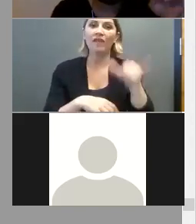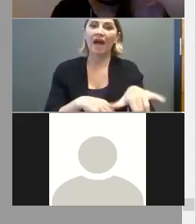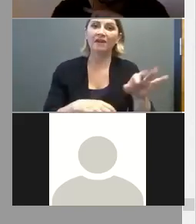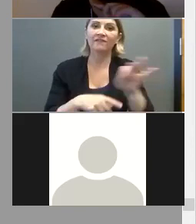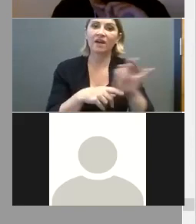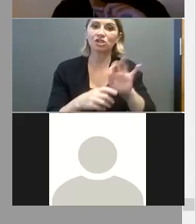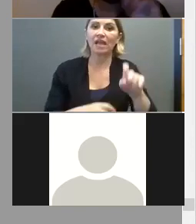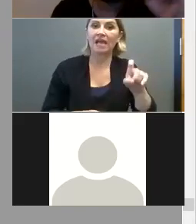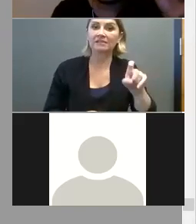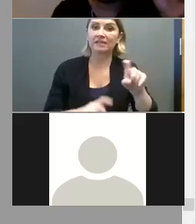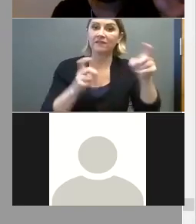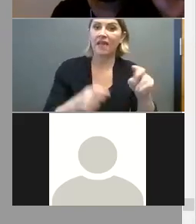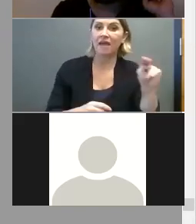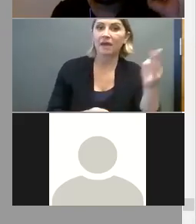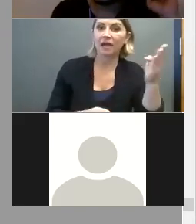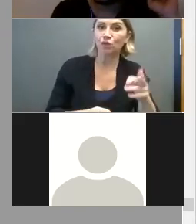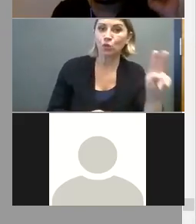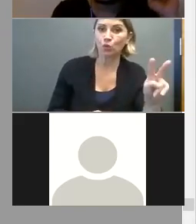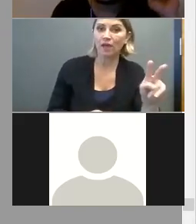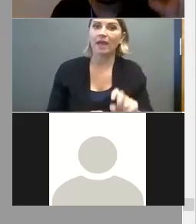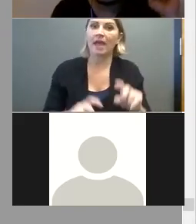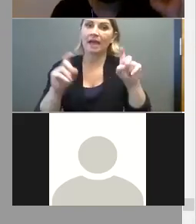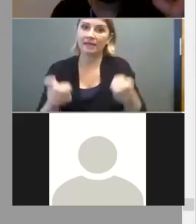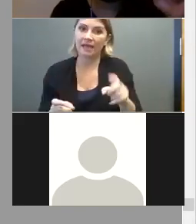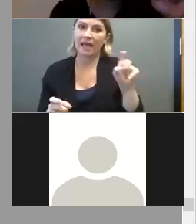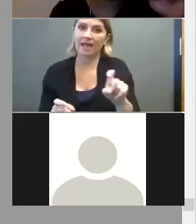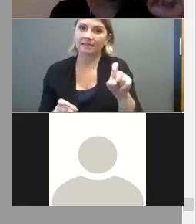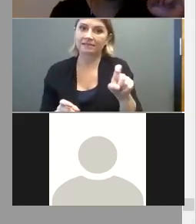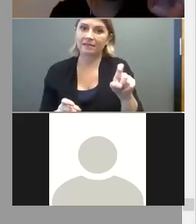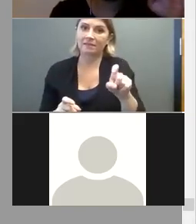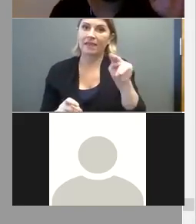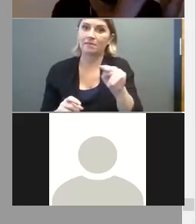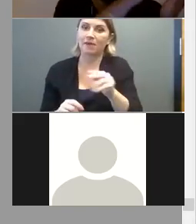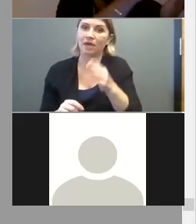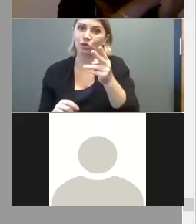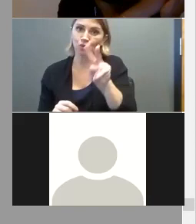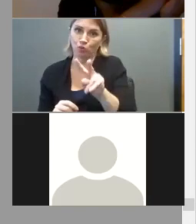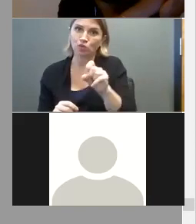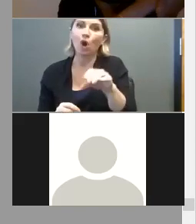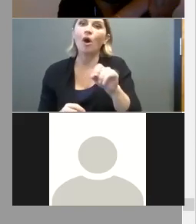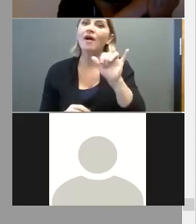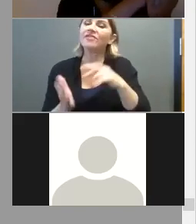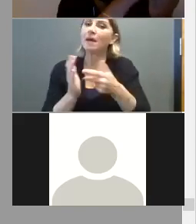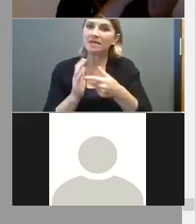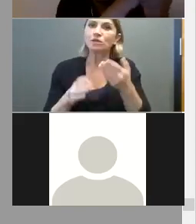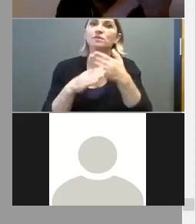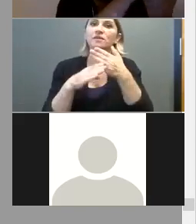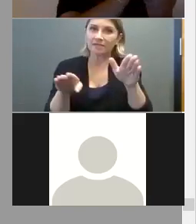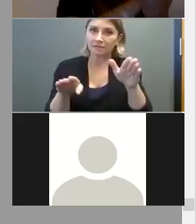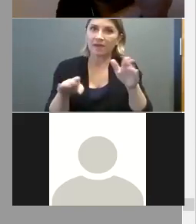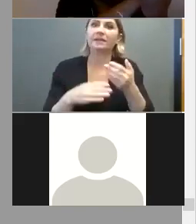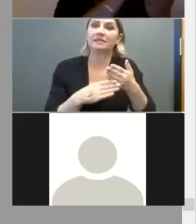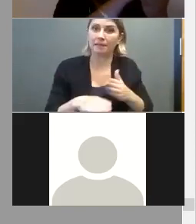x of n by 2 and x of n by 2. That means that we are subdividing our problem into 2